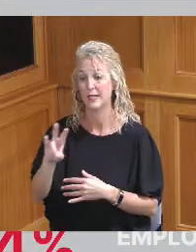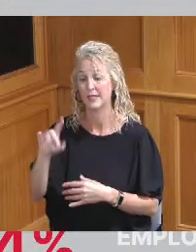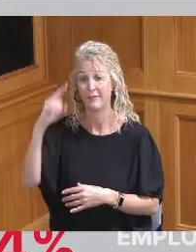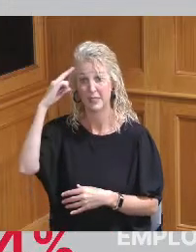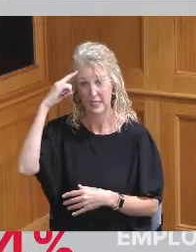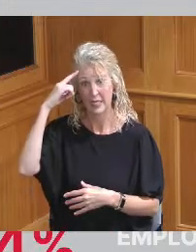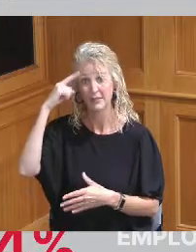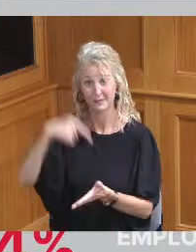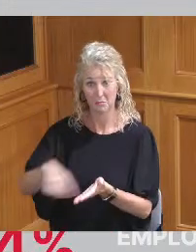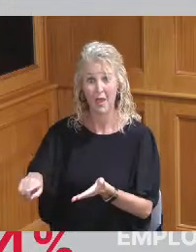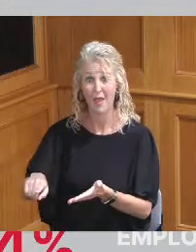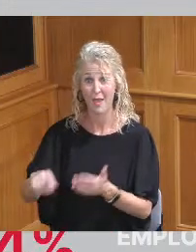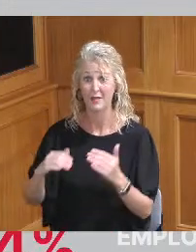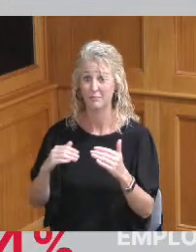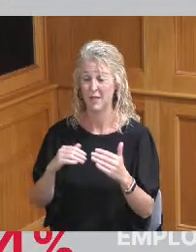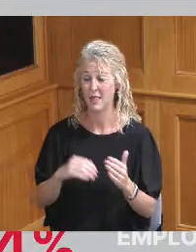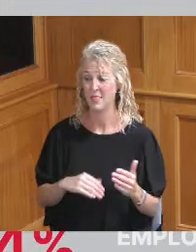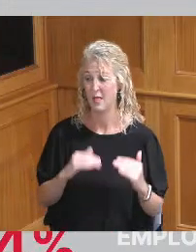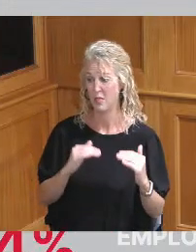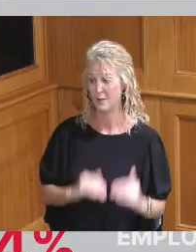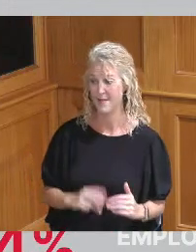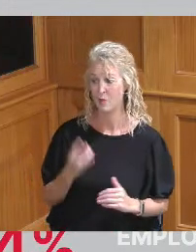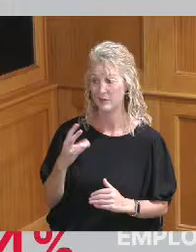$29.97. And the lowest is